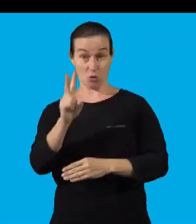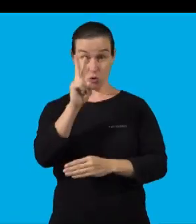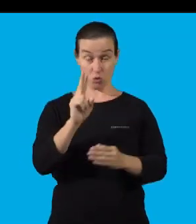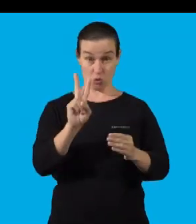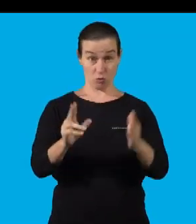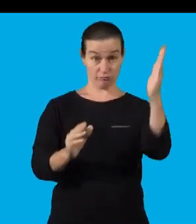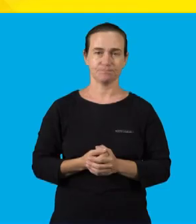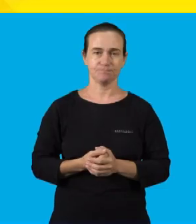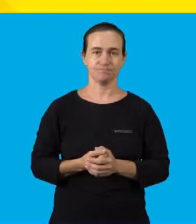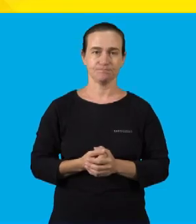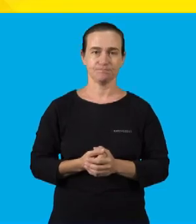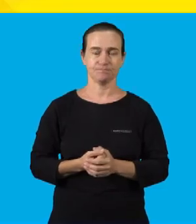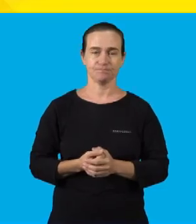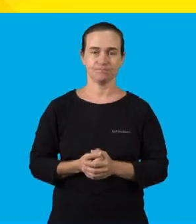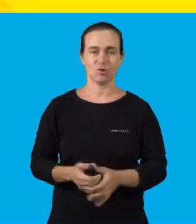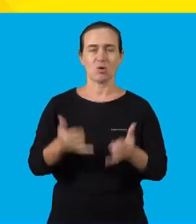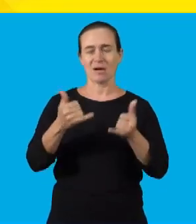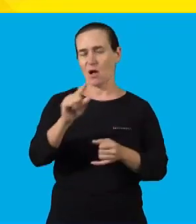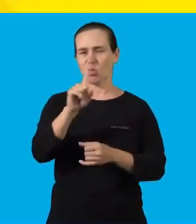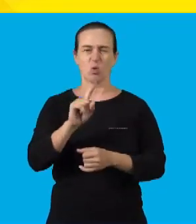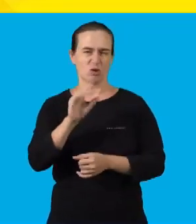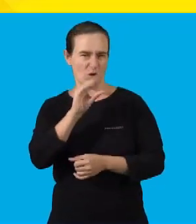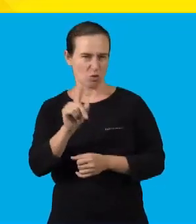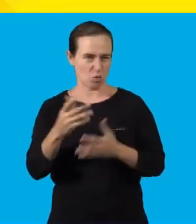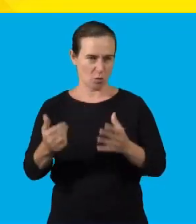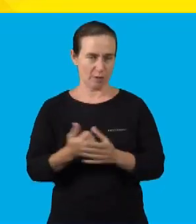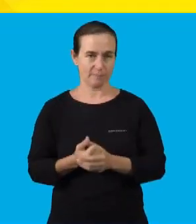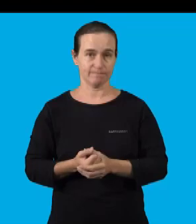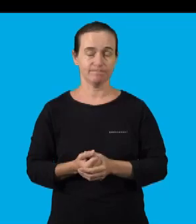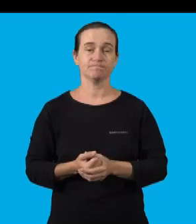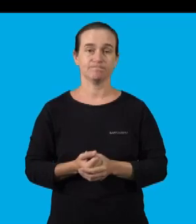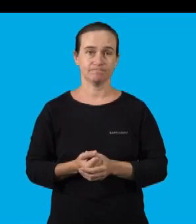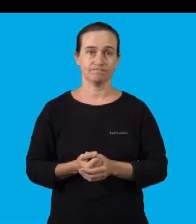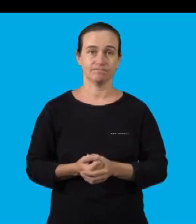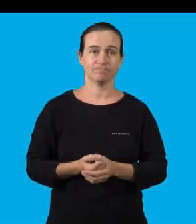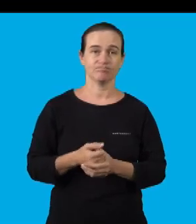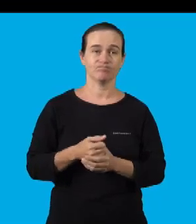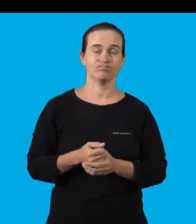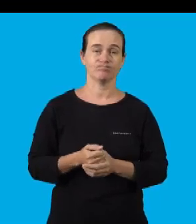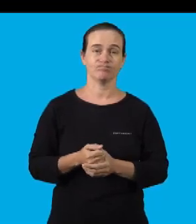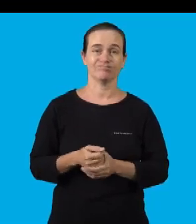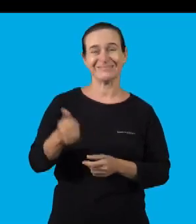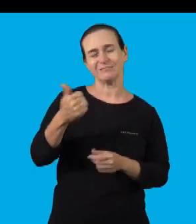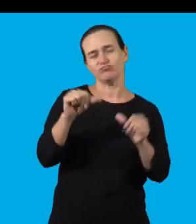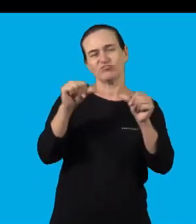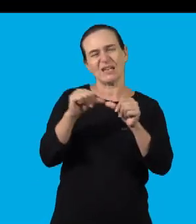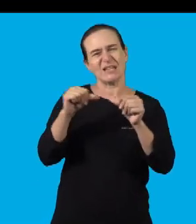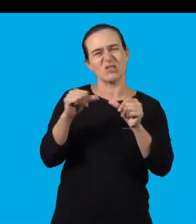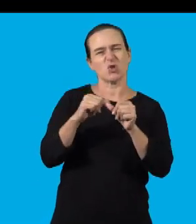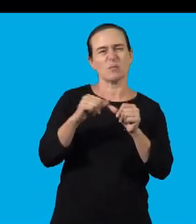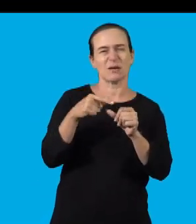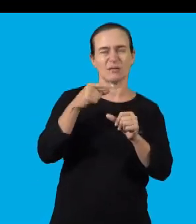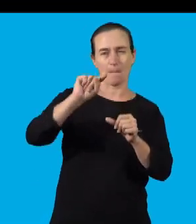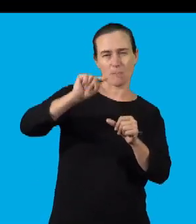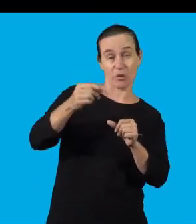are equal. So let's go on and look at our questions. Now, the first question there says, determine the coordinates of